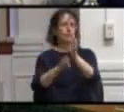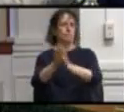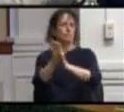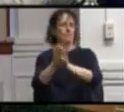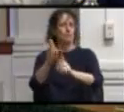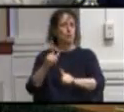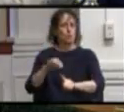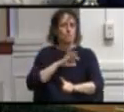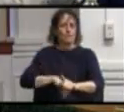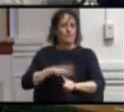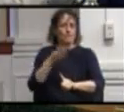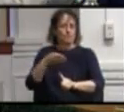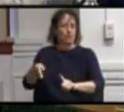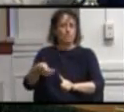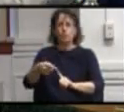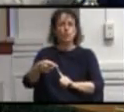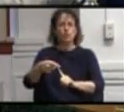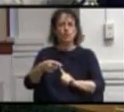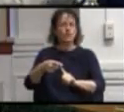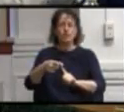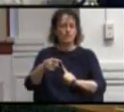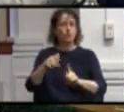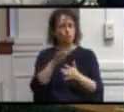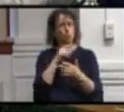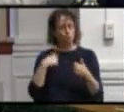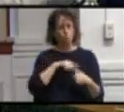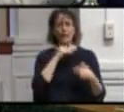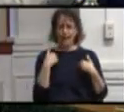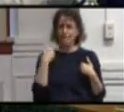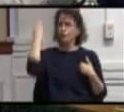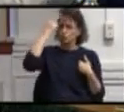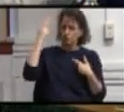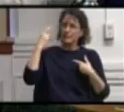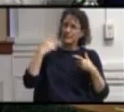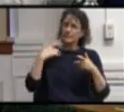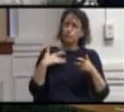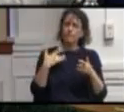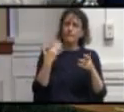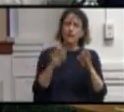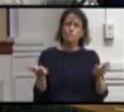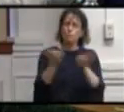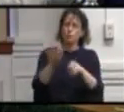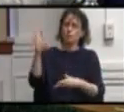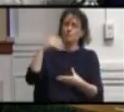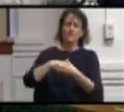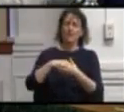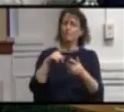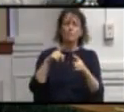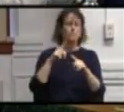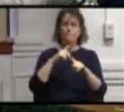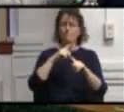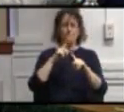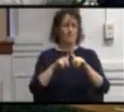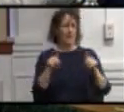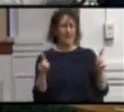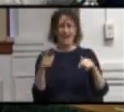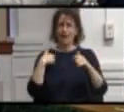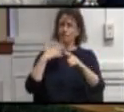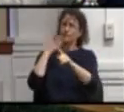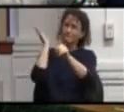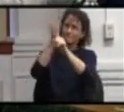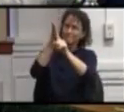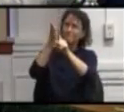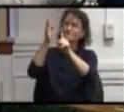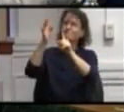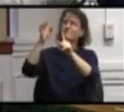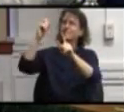town. But we really haven't, at this point, I think, engaged in an organized effort to identify those things,